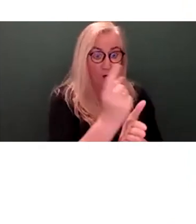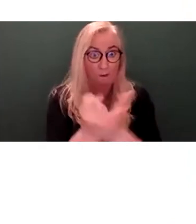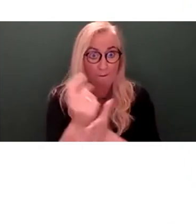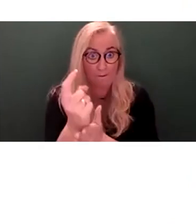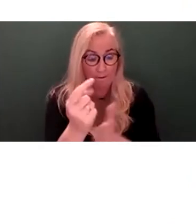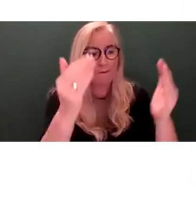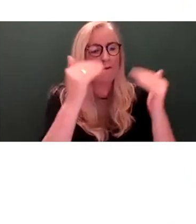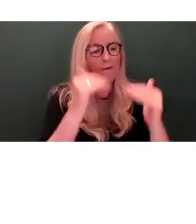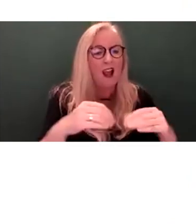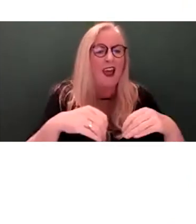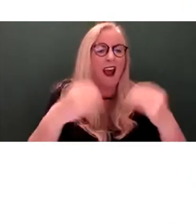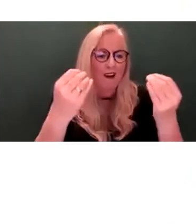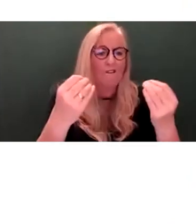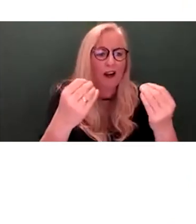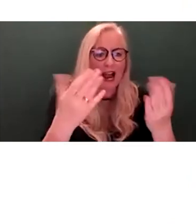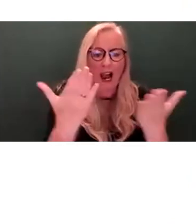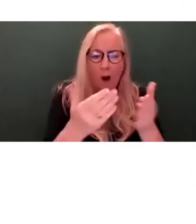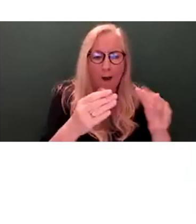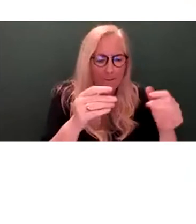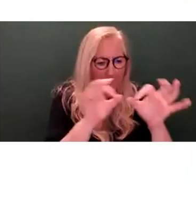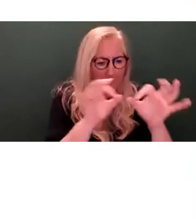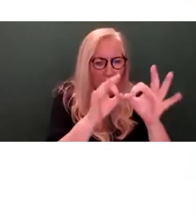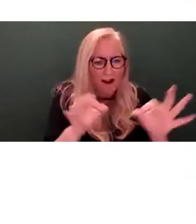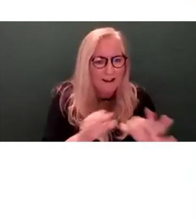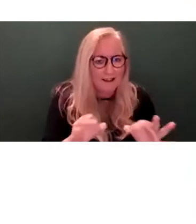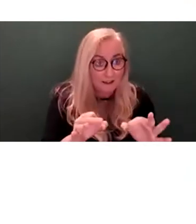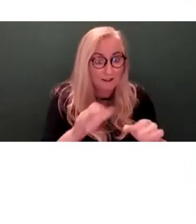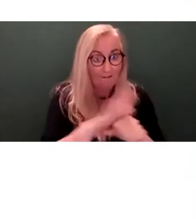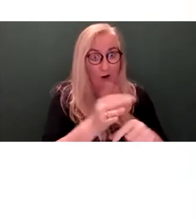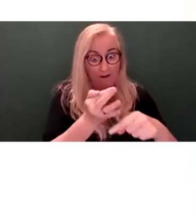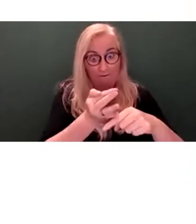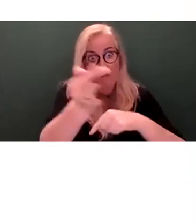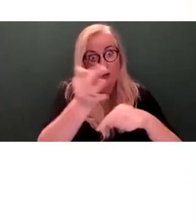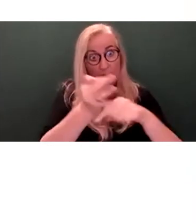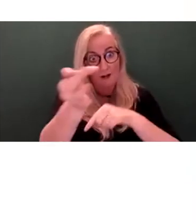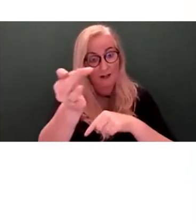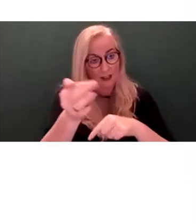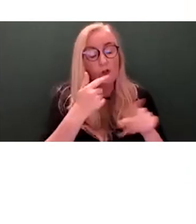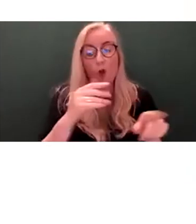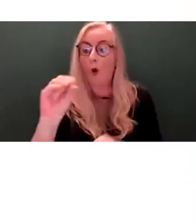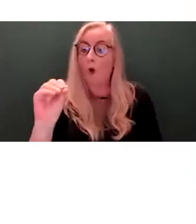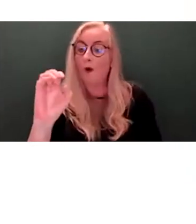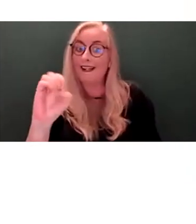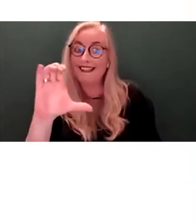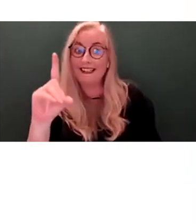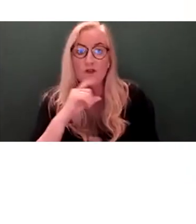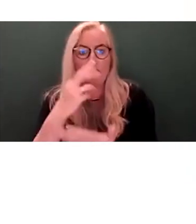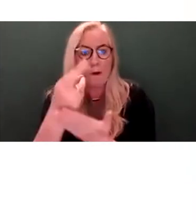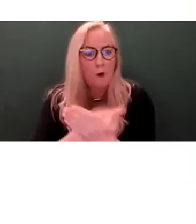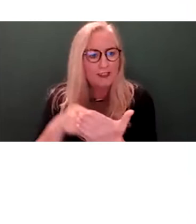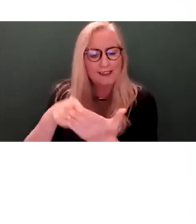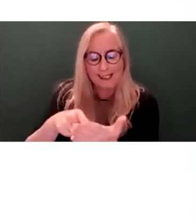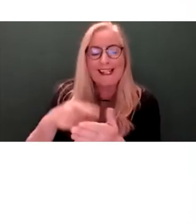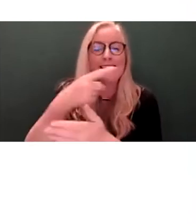and offers a basis for measuring our progress in the future. The OECD report, Disability, Work